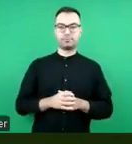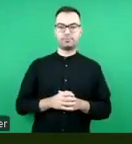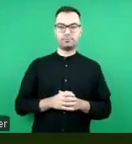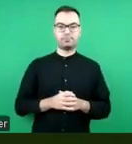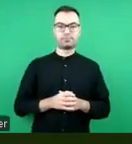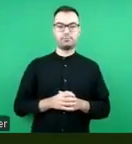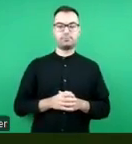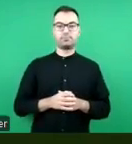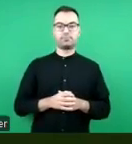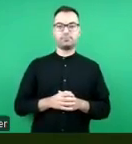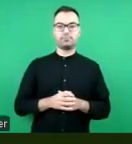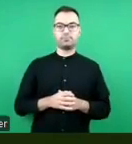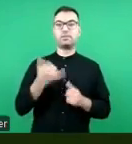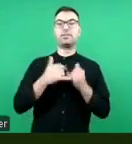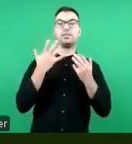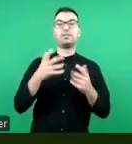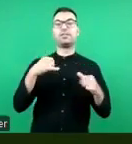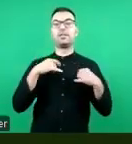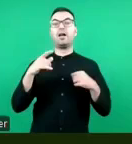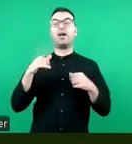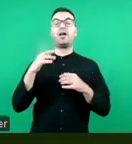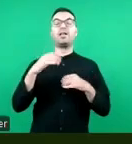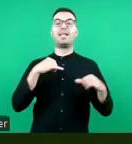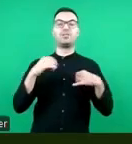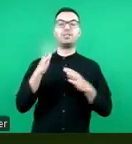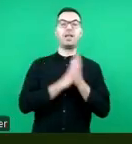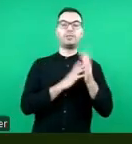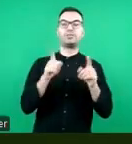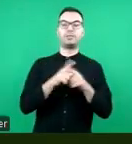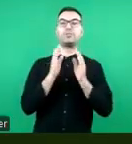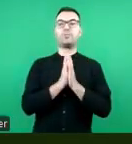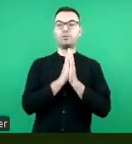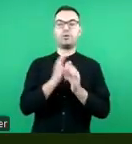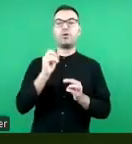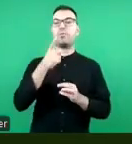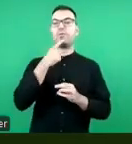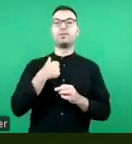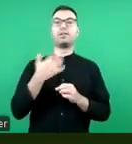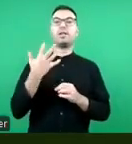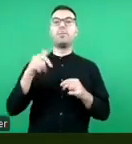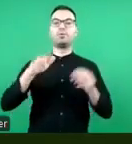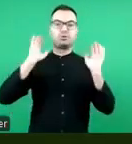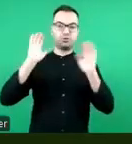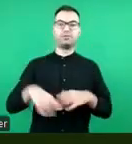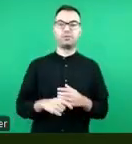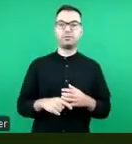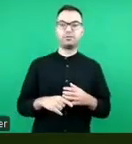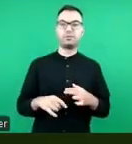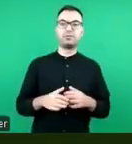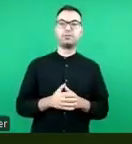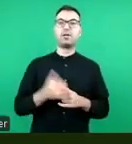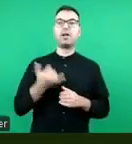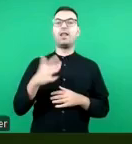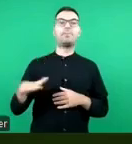the forest managers also often ask, okay, then tell me how much should I leave there? How much structures, how much